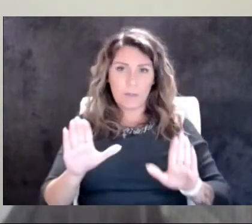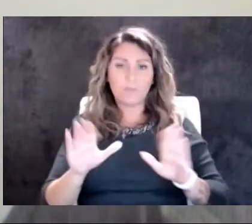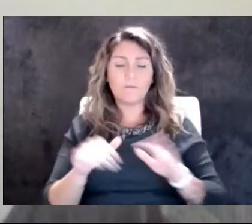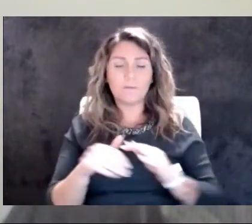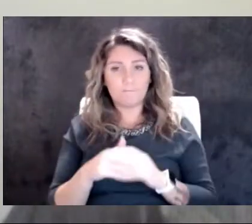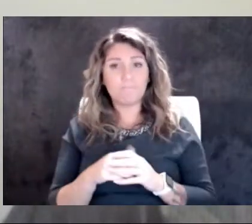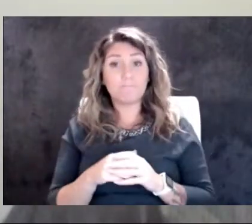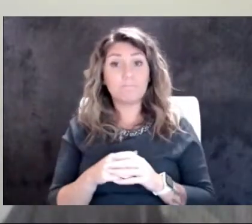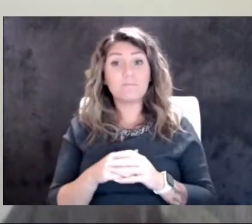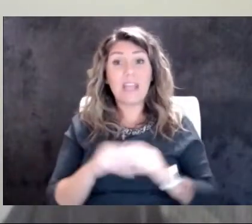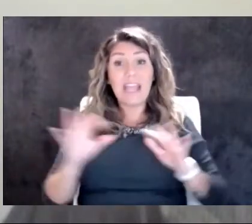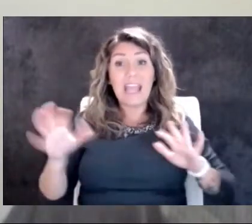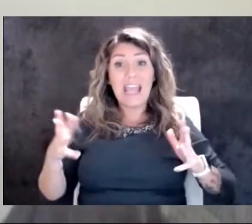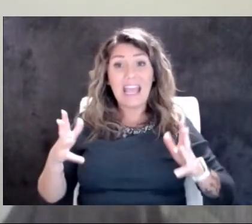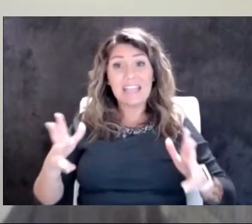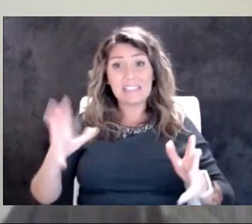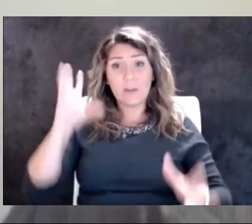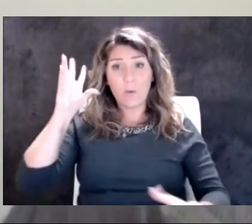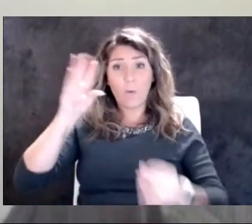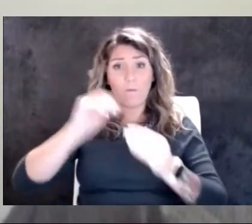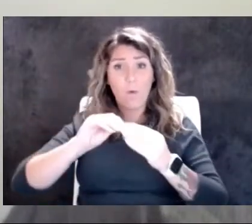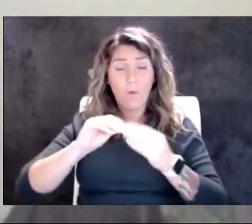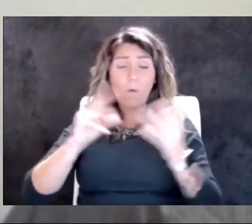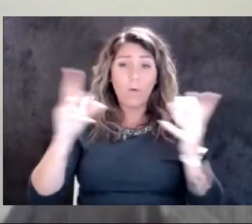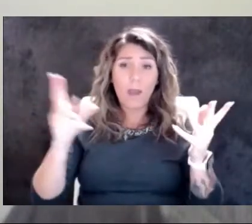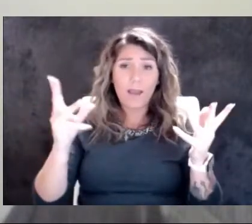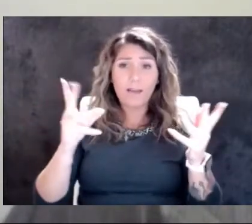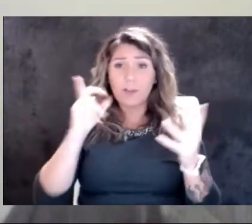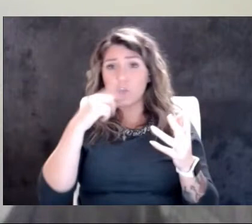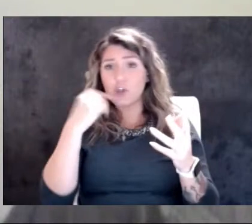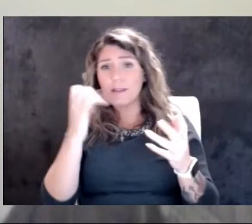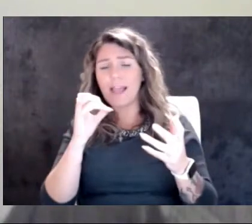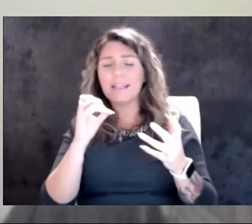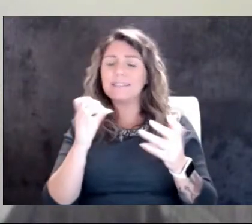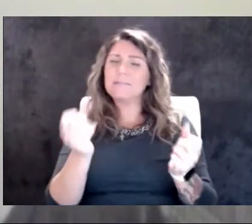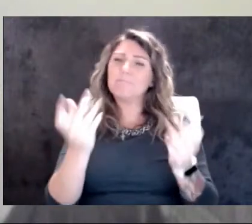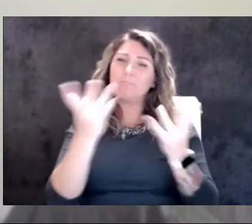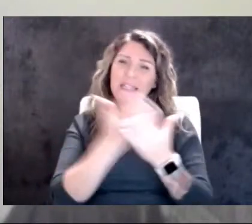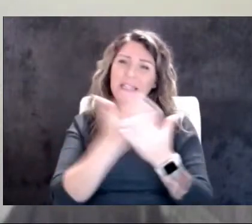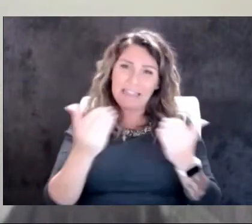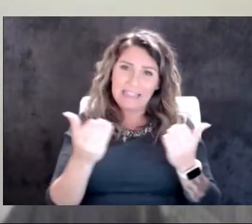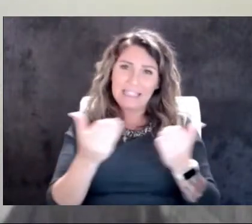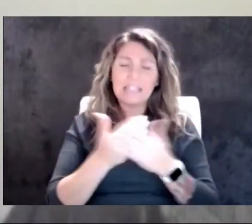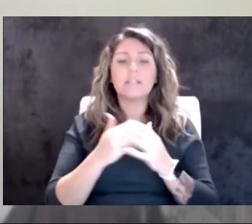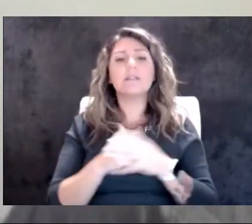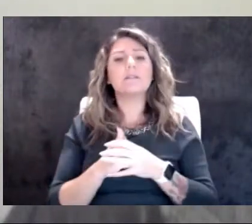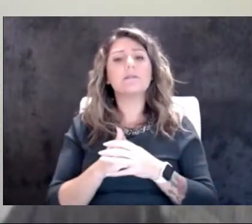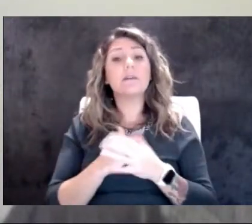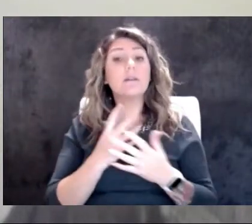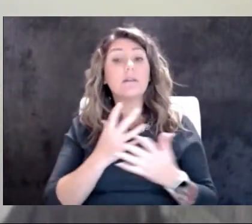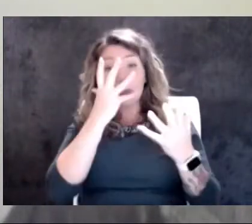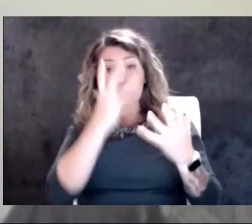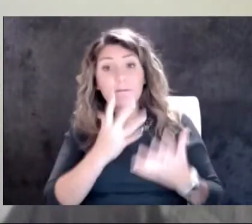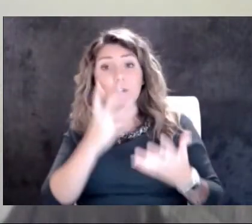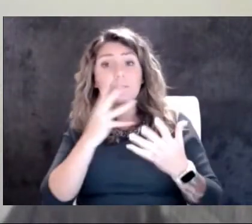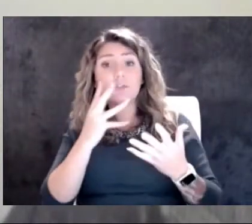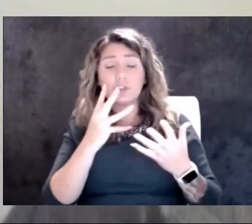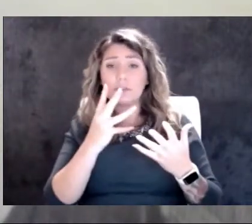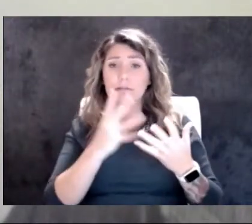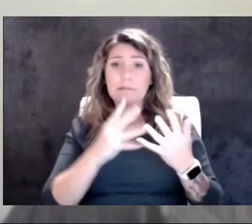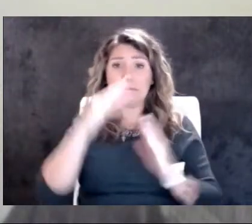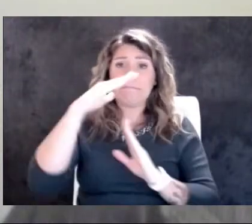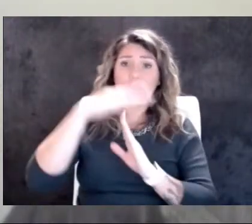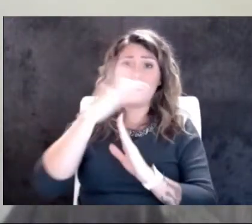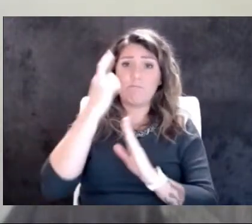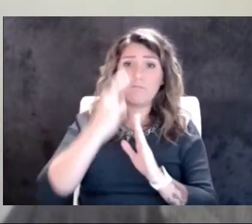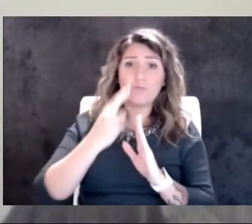terms of hesitancy overall, I think it's a combination of factors. Unfortunately, the number one reason that